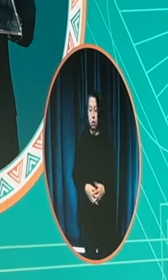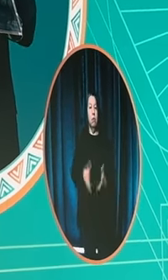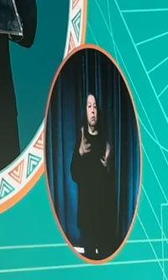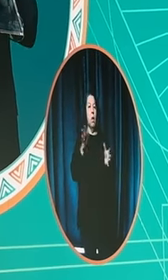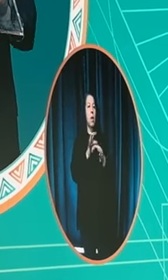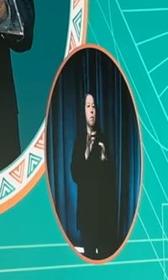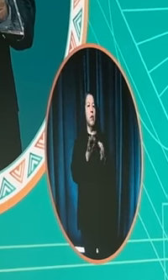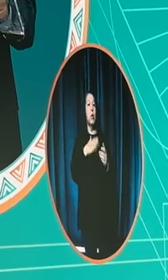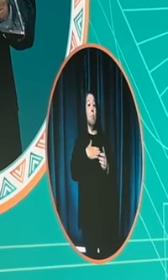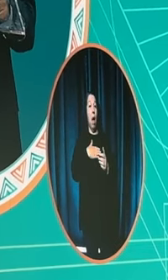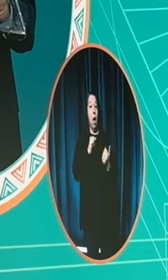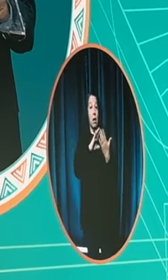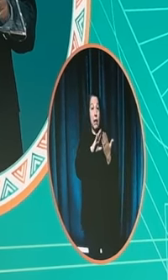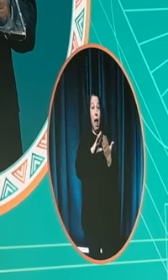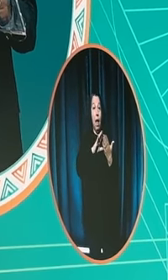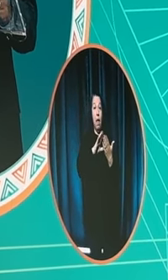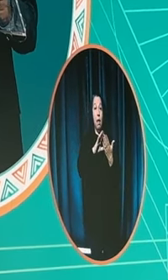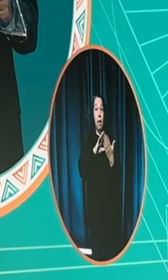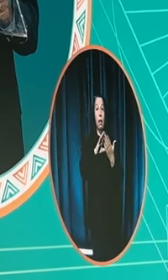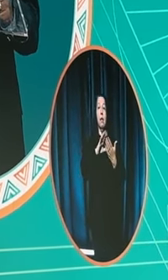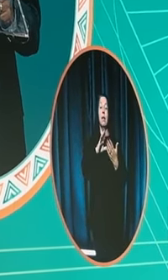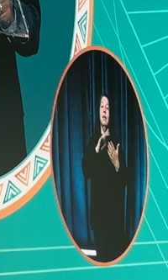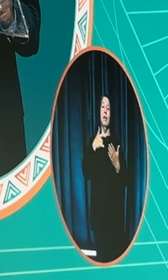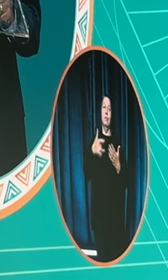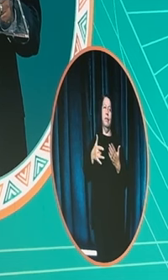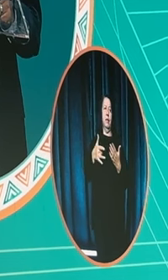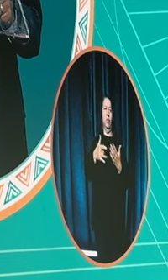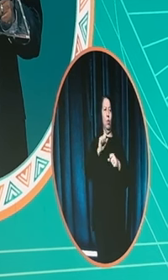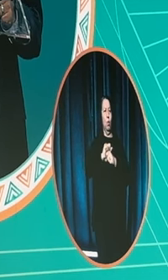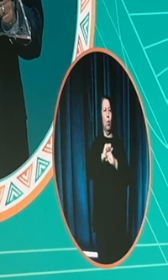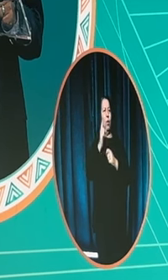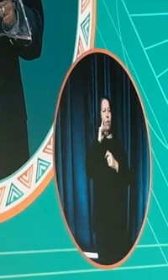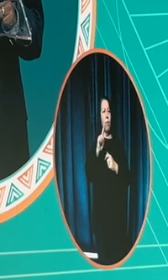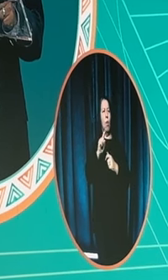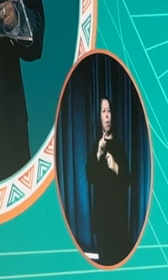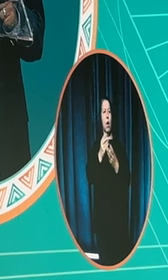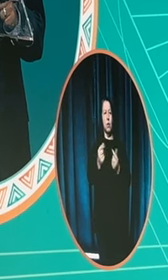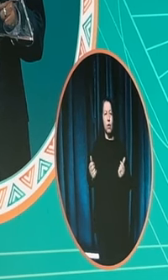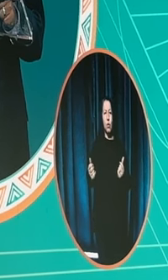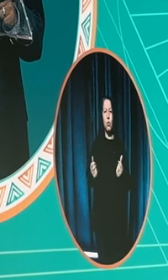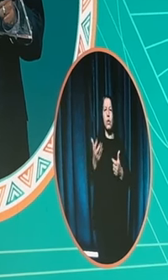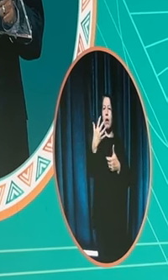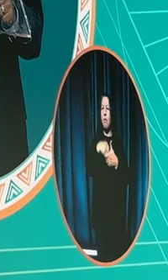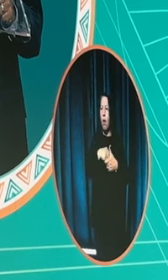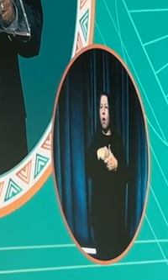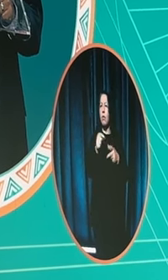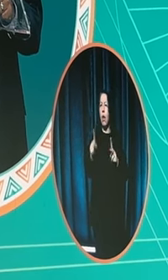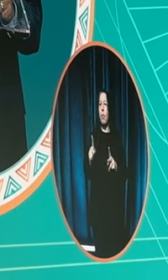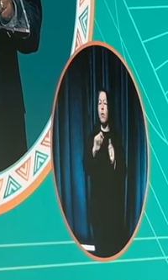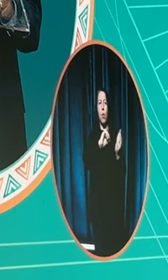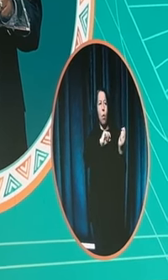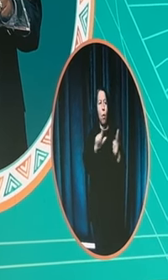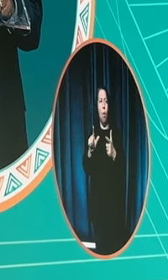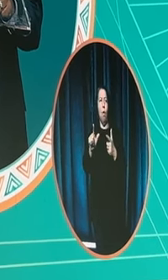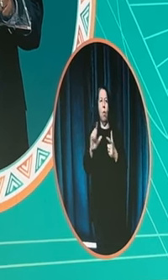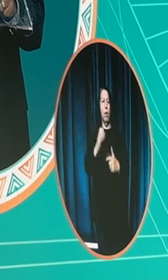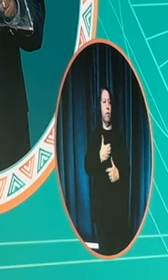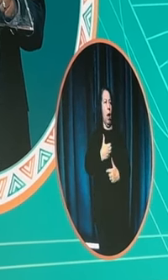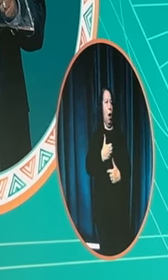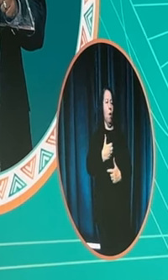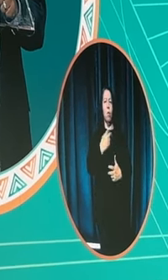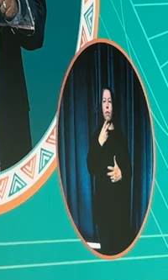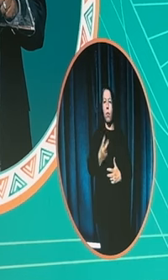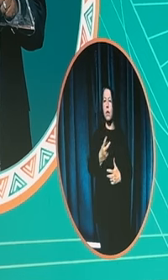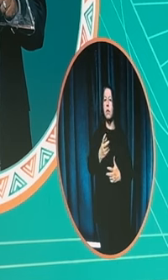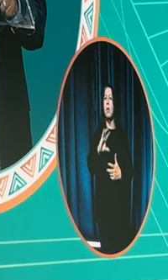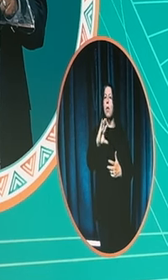is to work toward a solution that involves the opportunity for everybody's voice and participation,